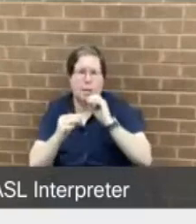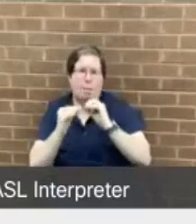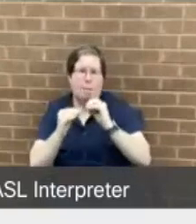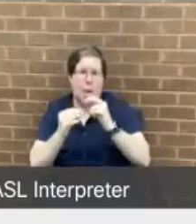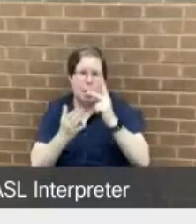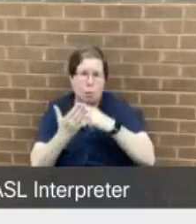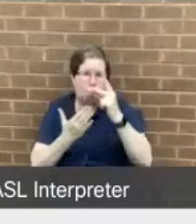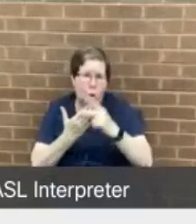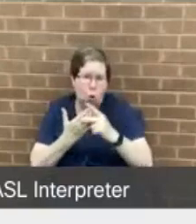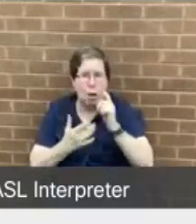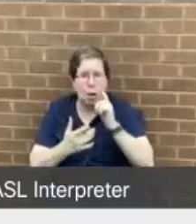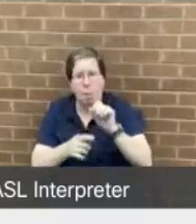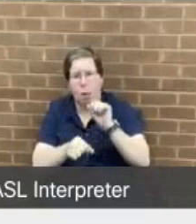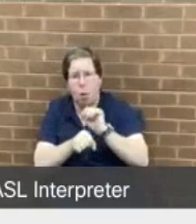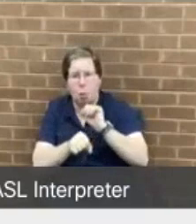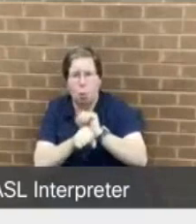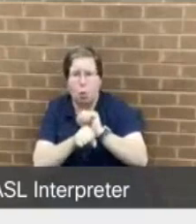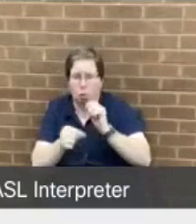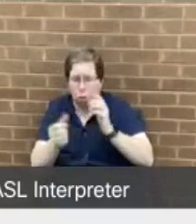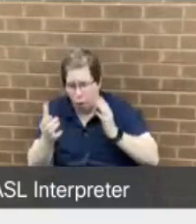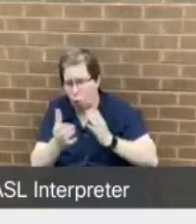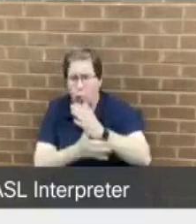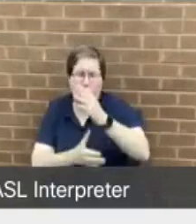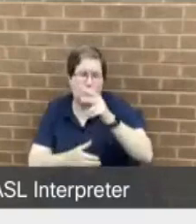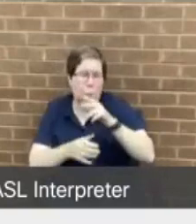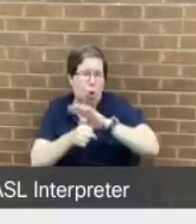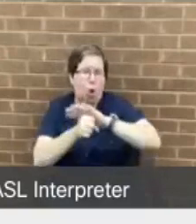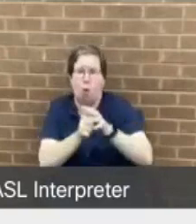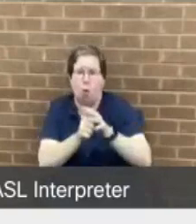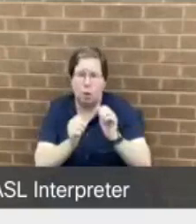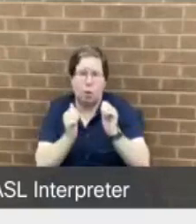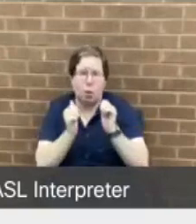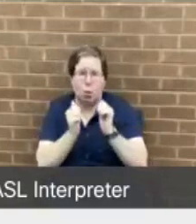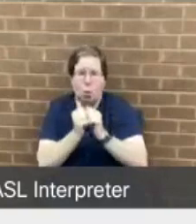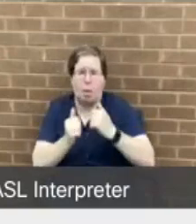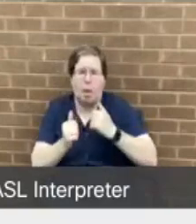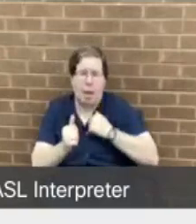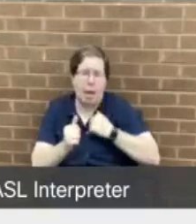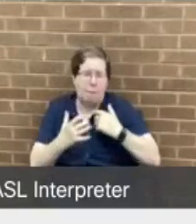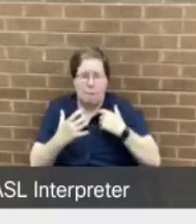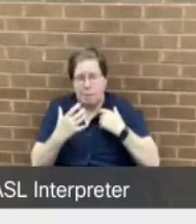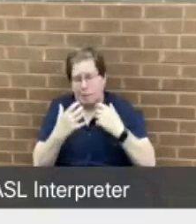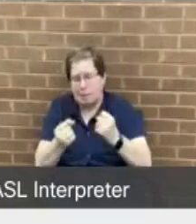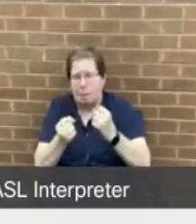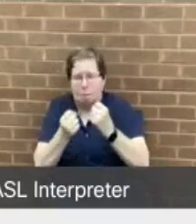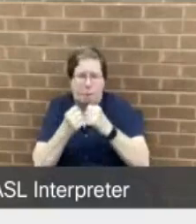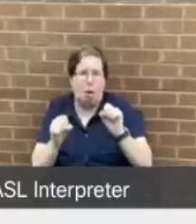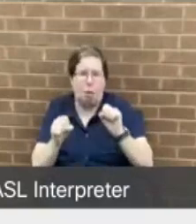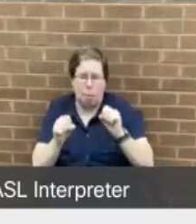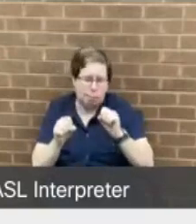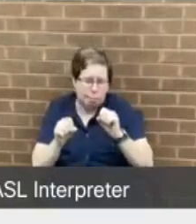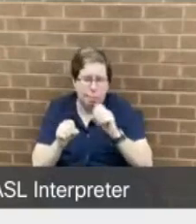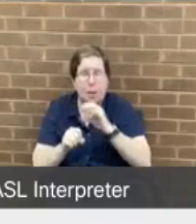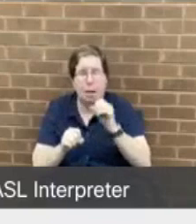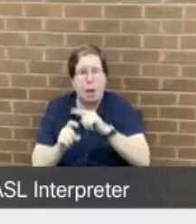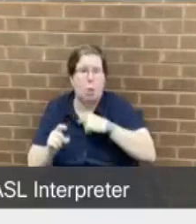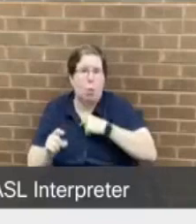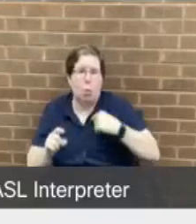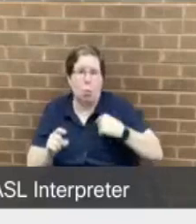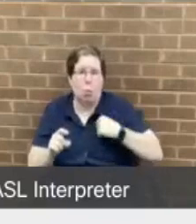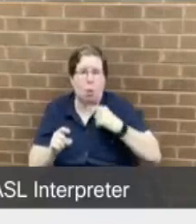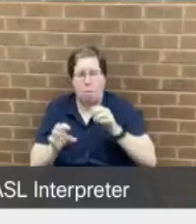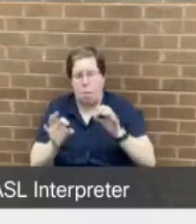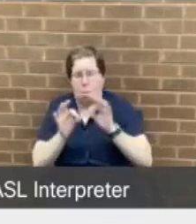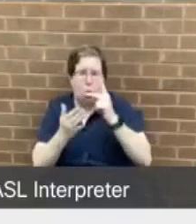by working straight through the pandemic with following proper health practices. That focus allowed us to continue to deliver a lot of important